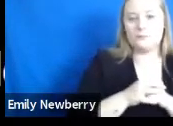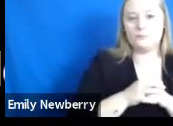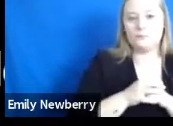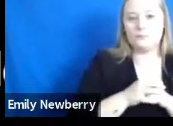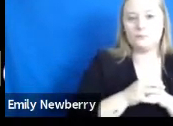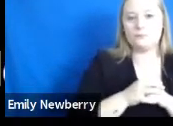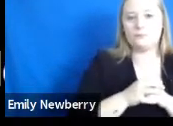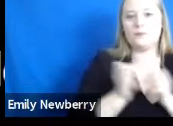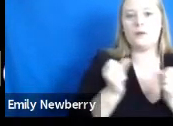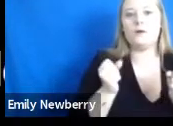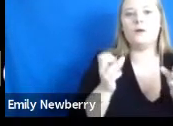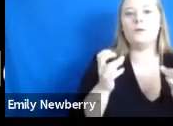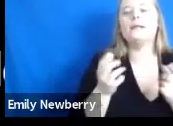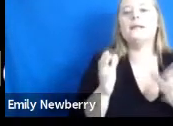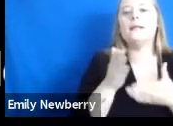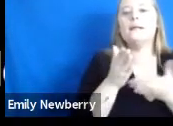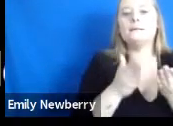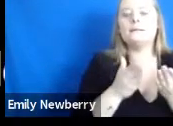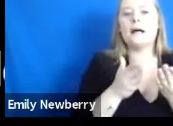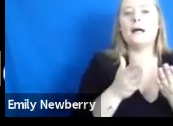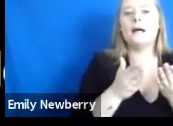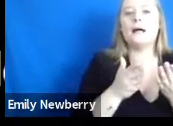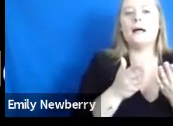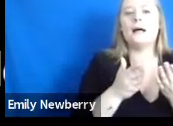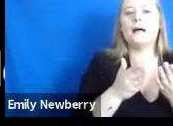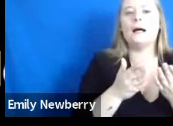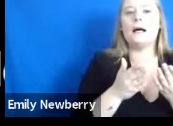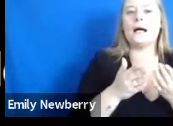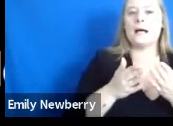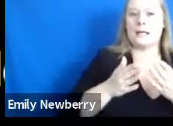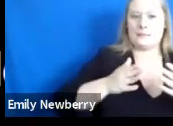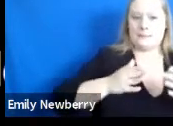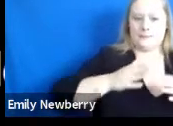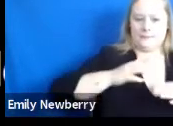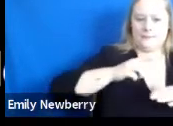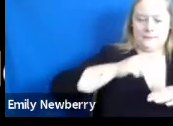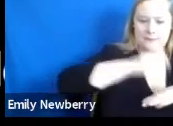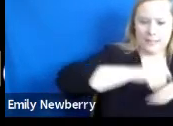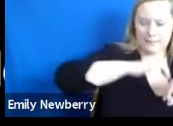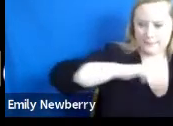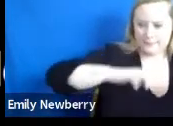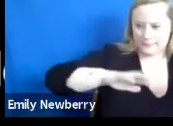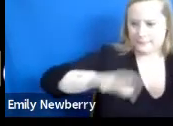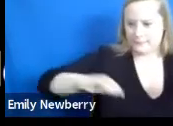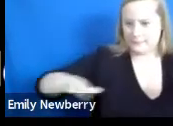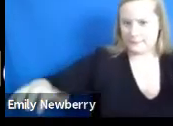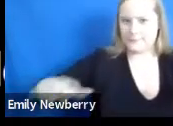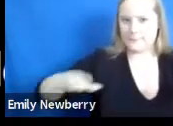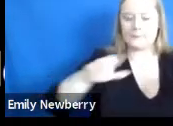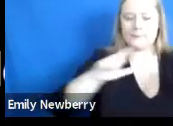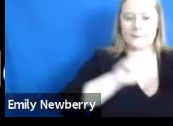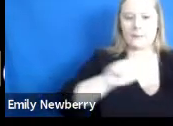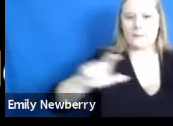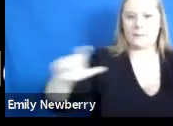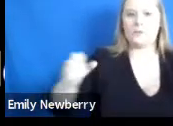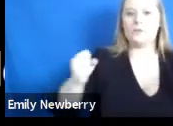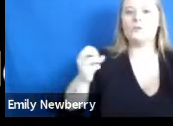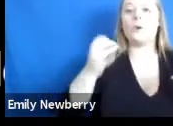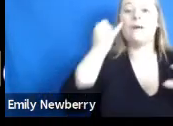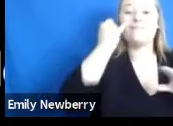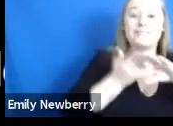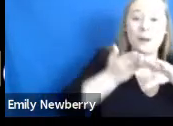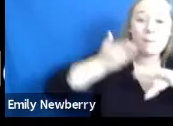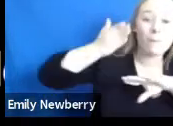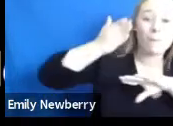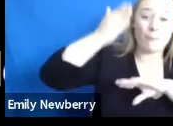some spatial variability and created some interpolation maps. So anything above 60%